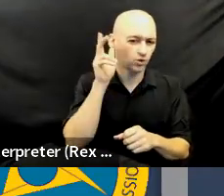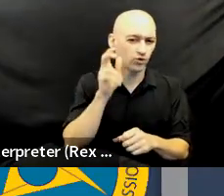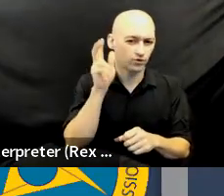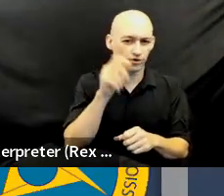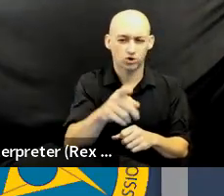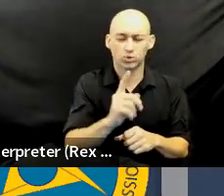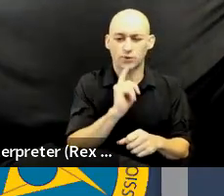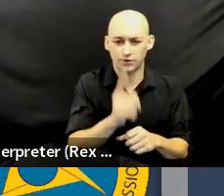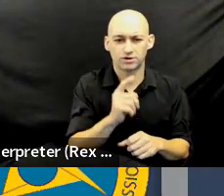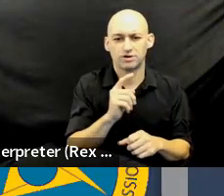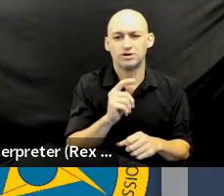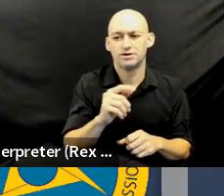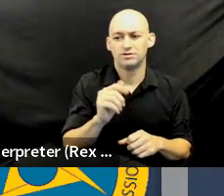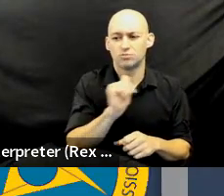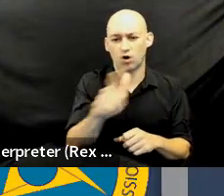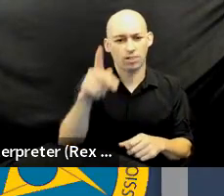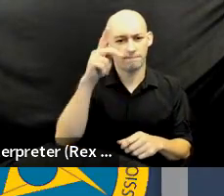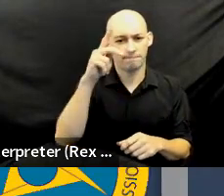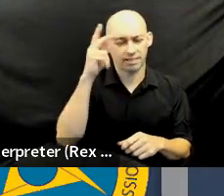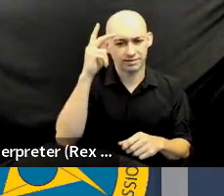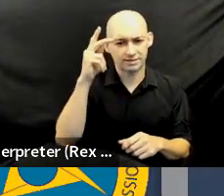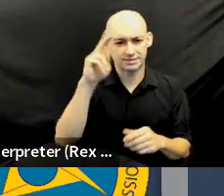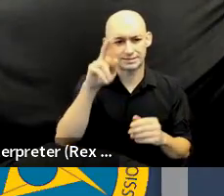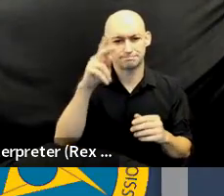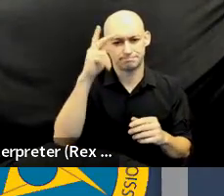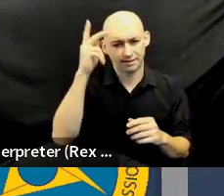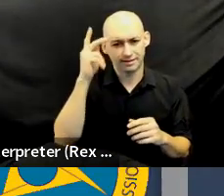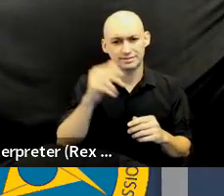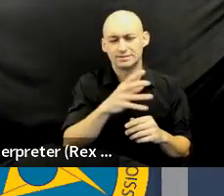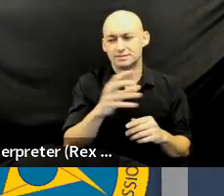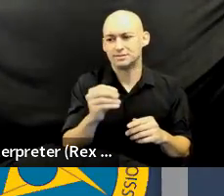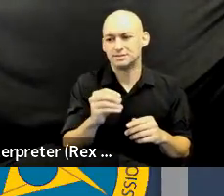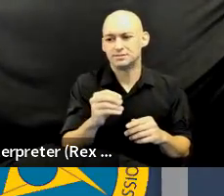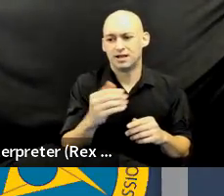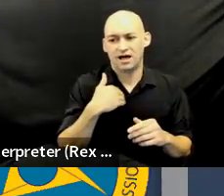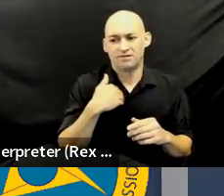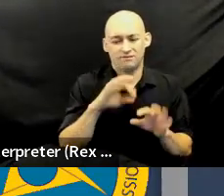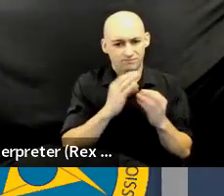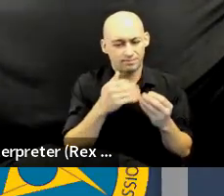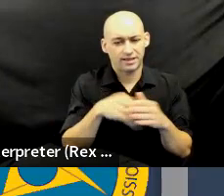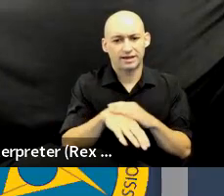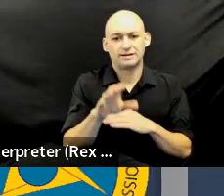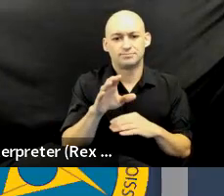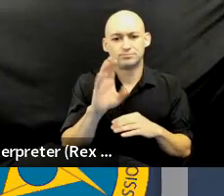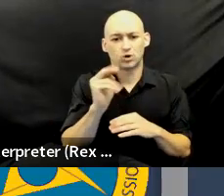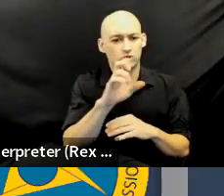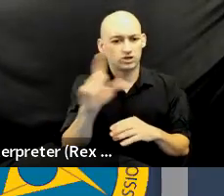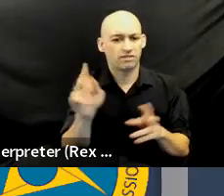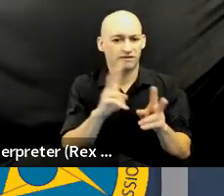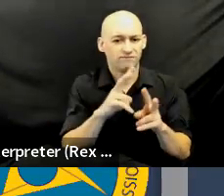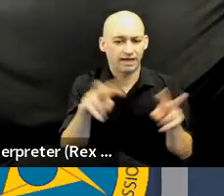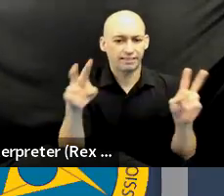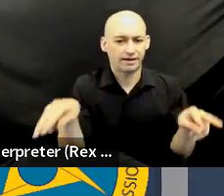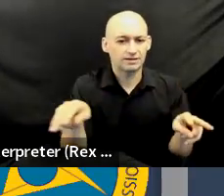are. All politics and policy is personal. We have family in the Coachella Valley. When